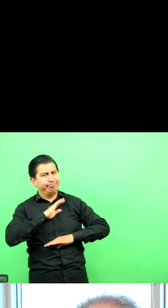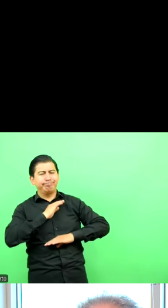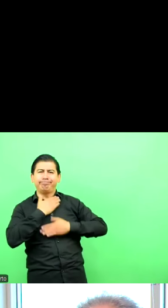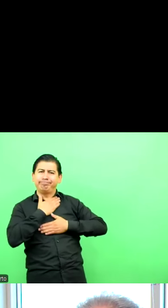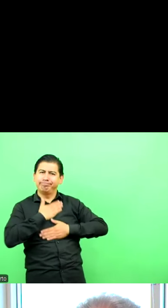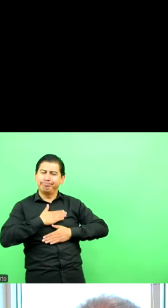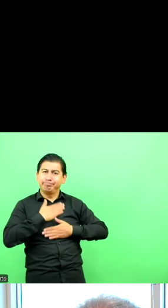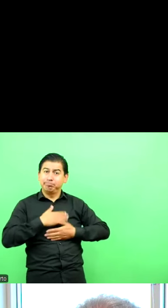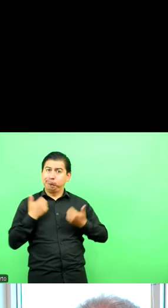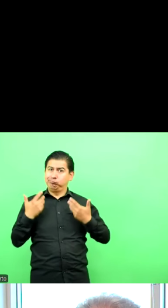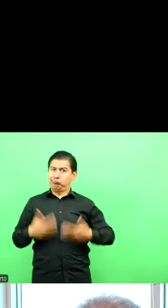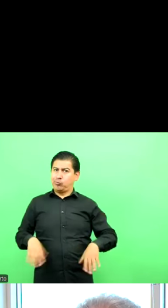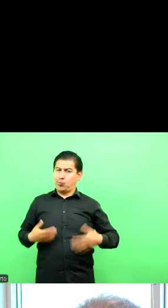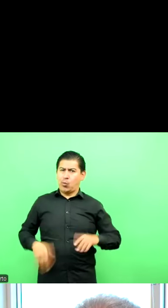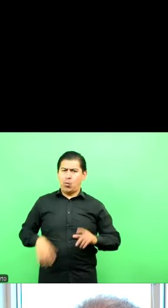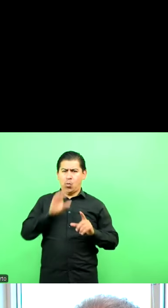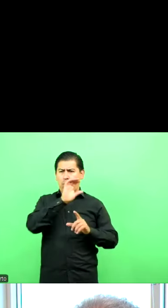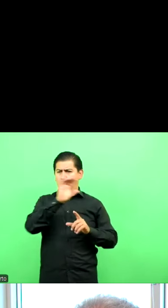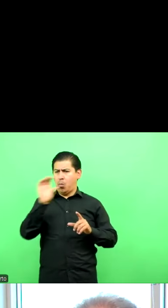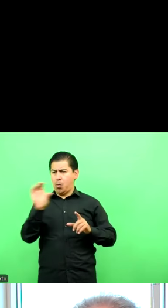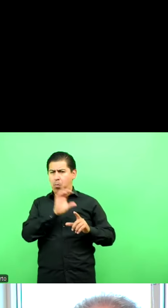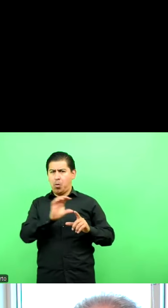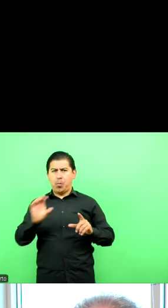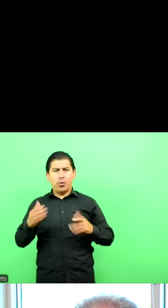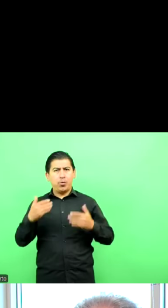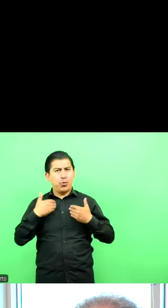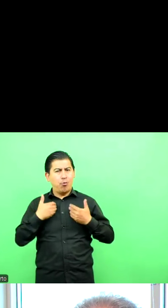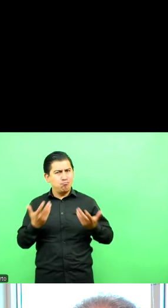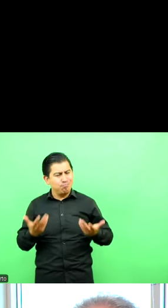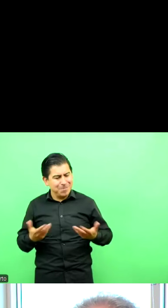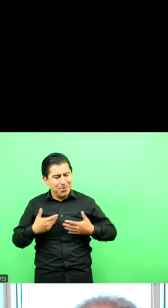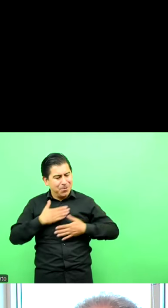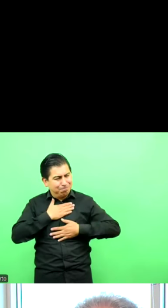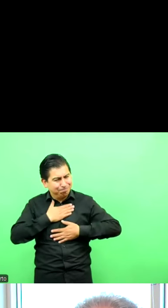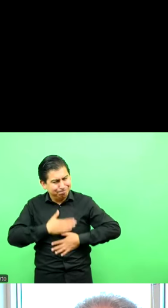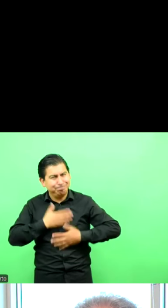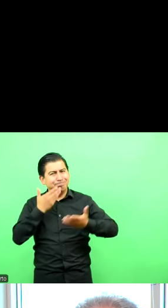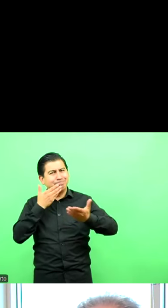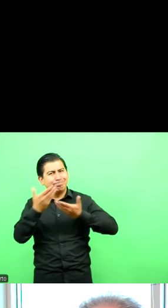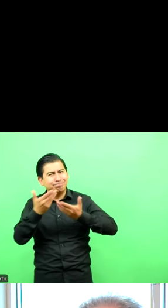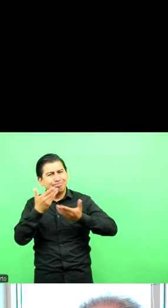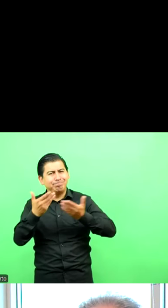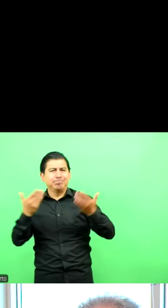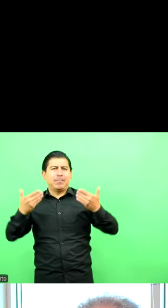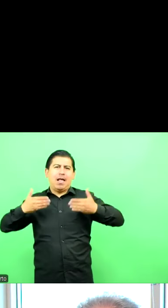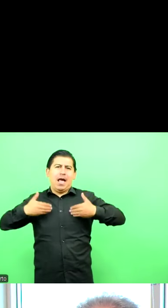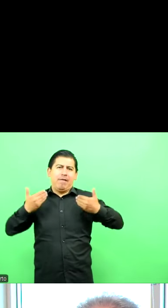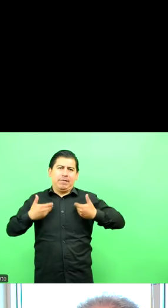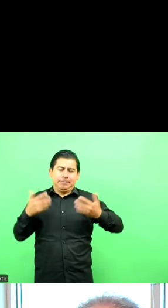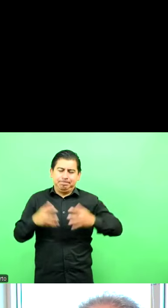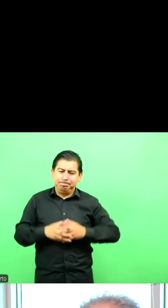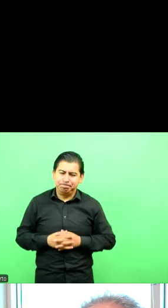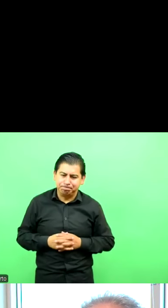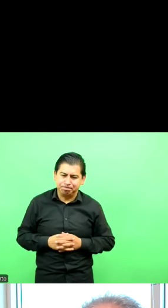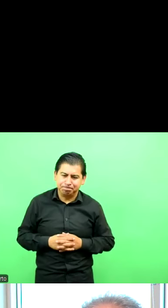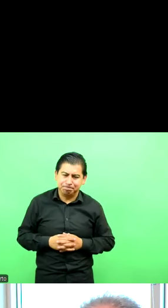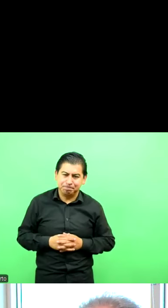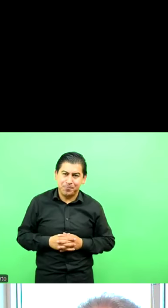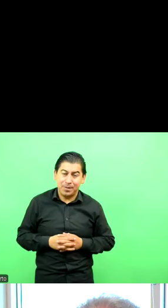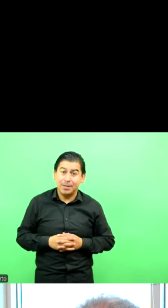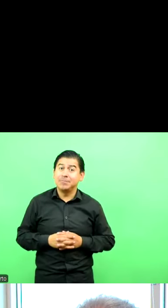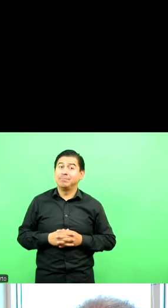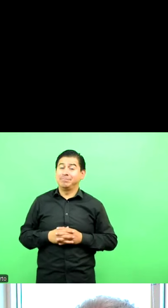today. I'm happy that colleagues emphasized a lot regarding the older people and people with disability